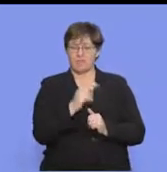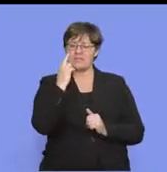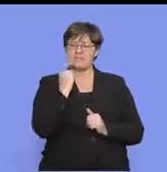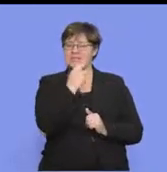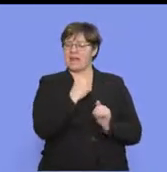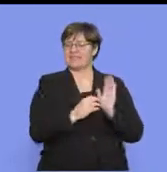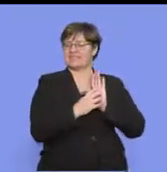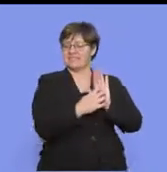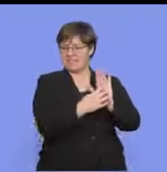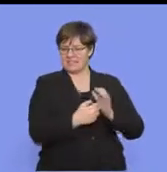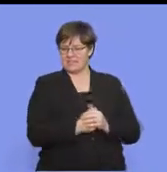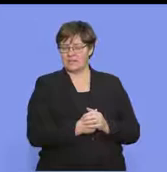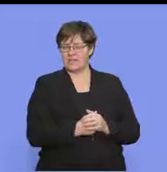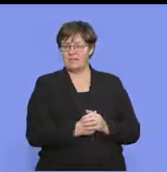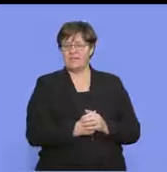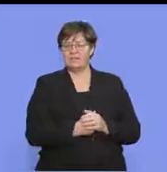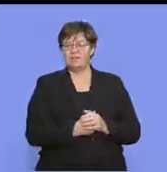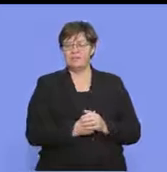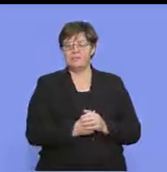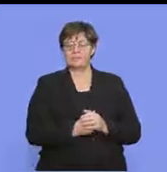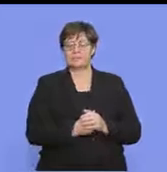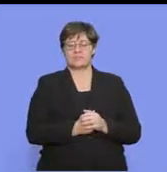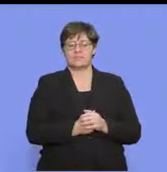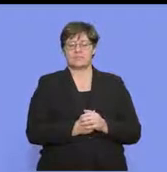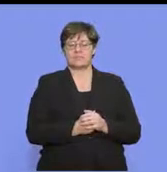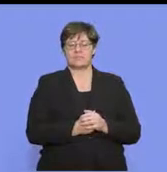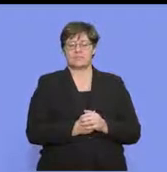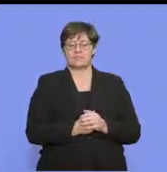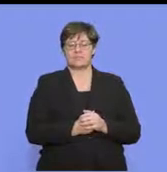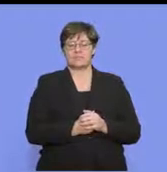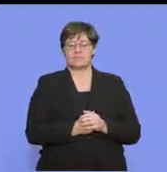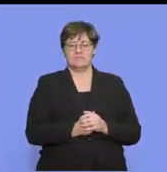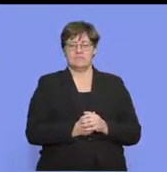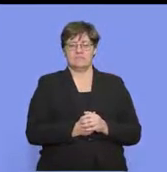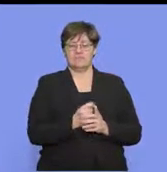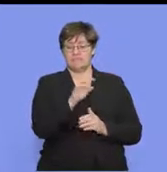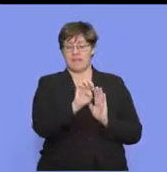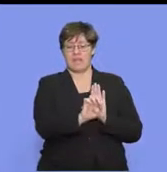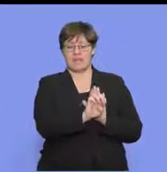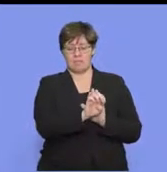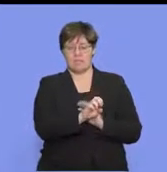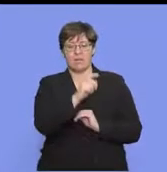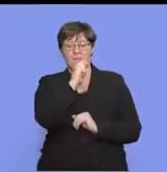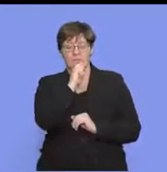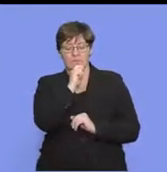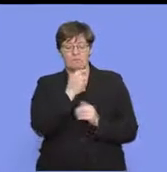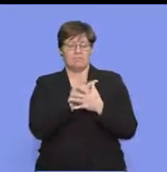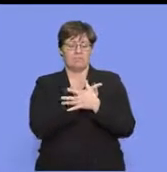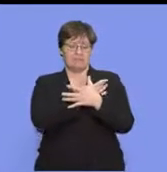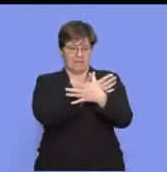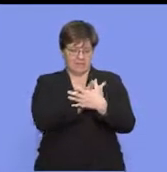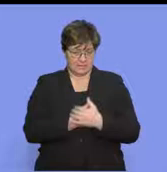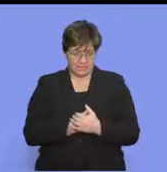nice diagram here. We can see that in this example, we're using